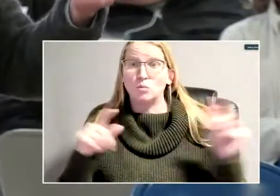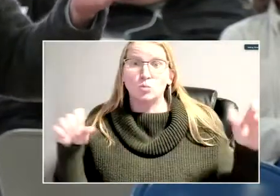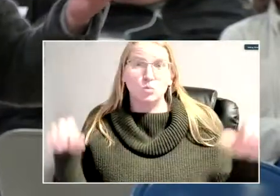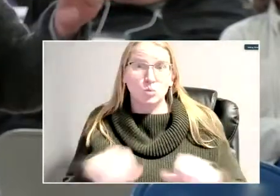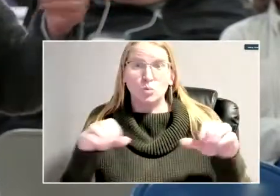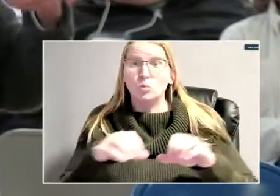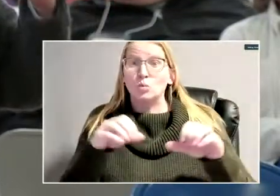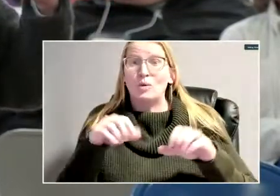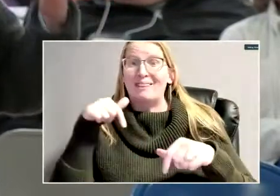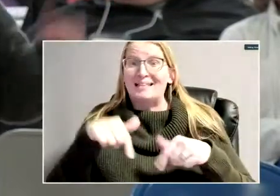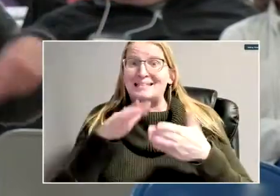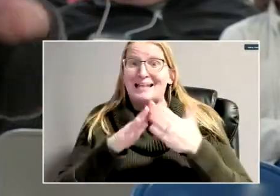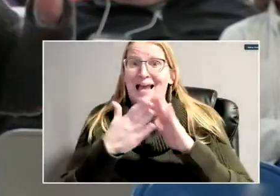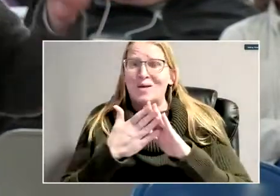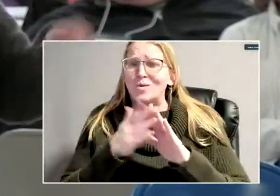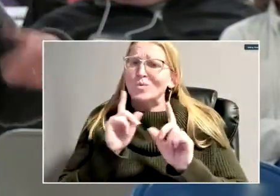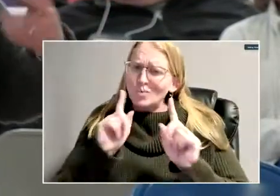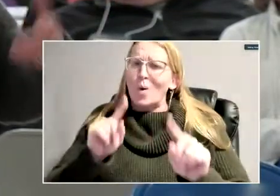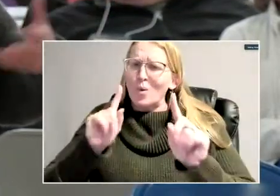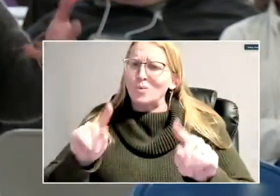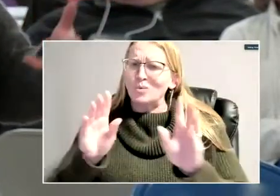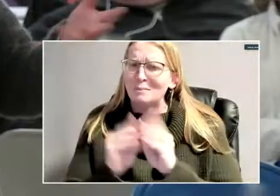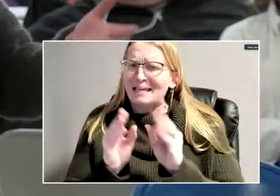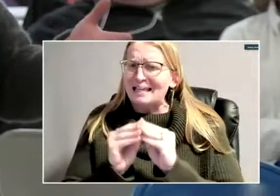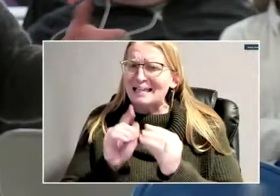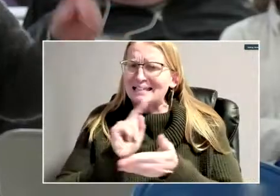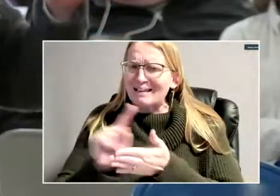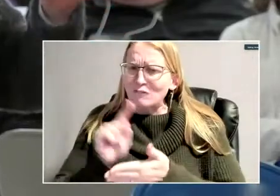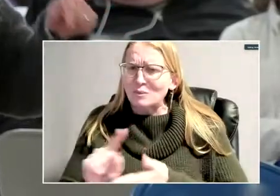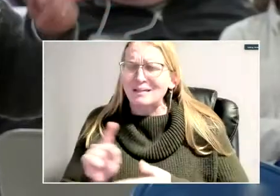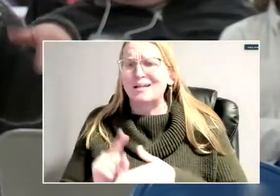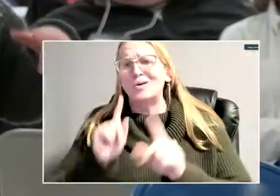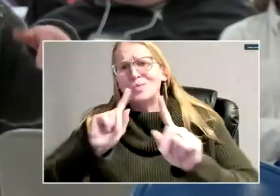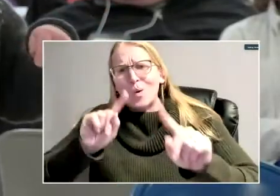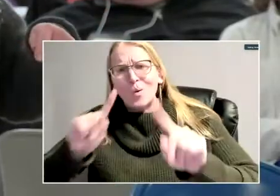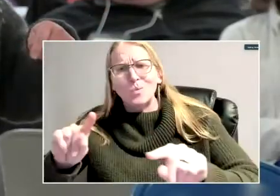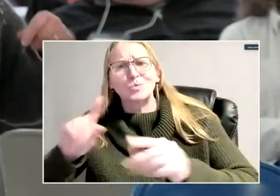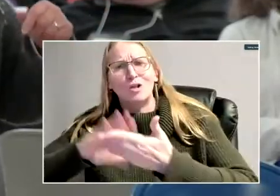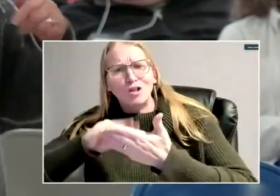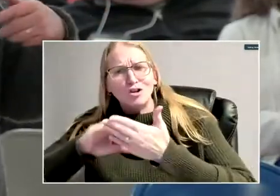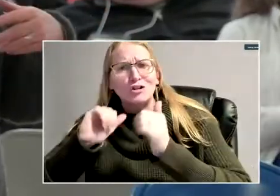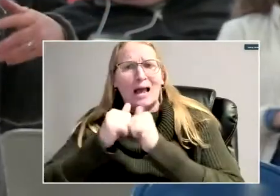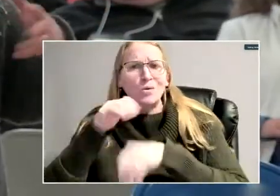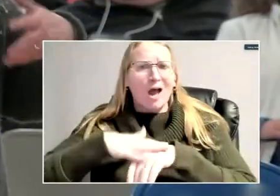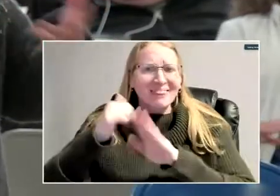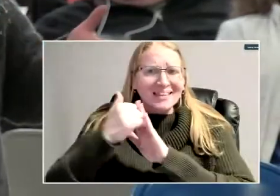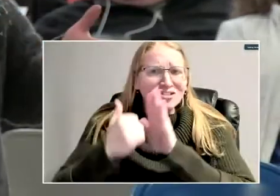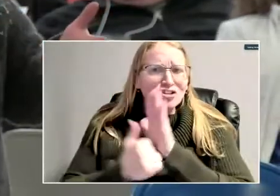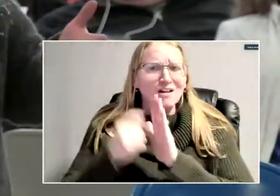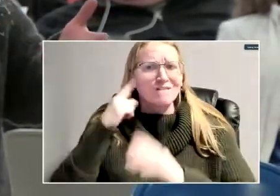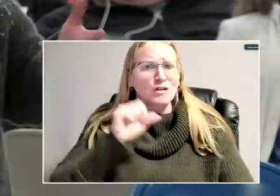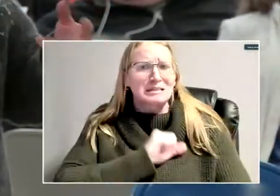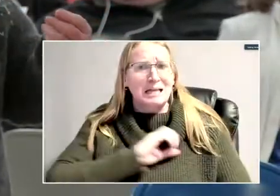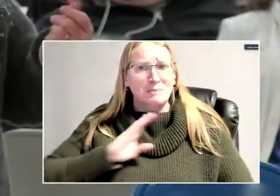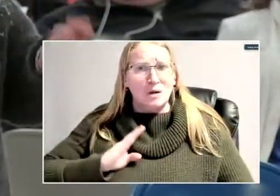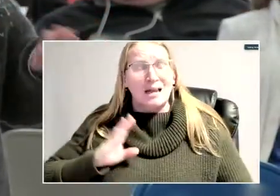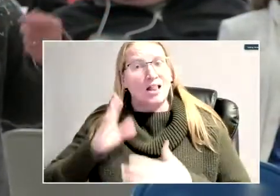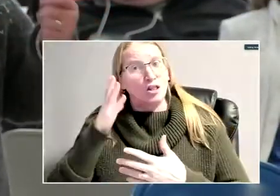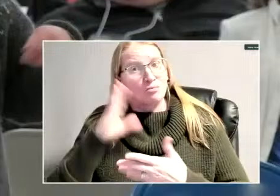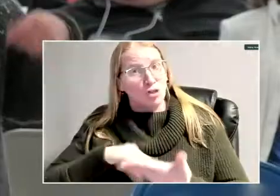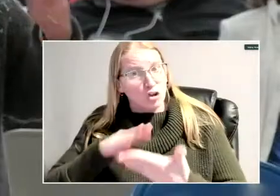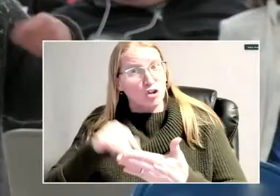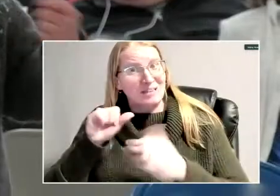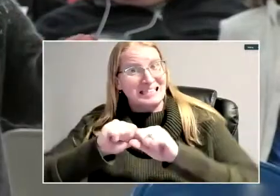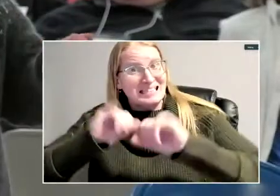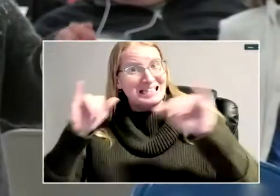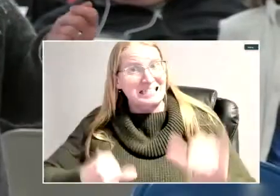the agenda learn how to work the system that we have because we've have a system where we can have power but you have